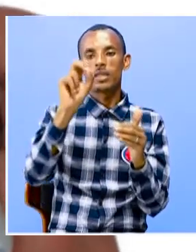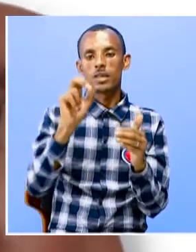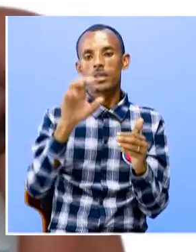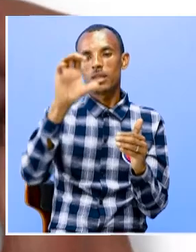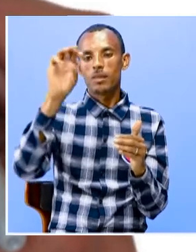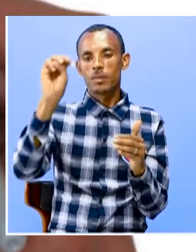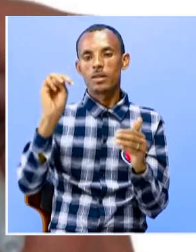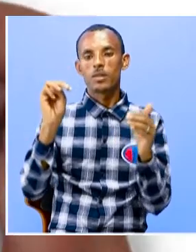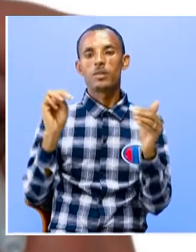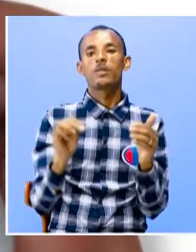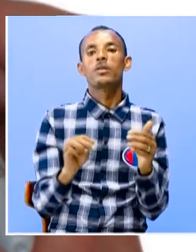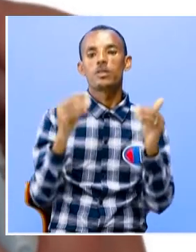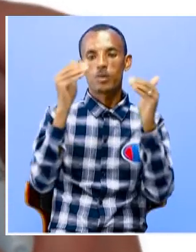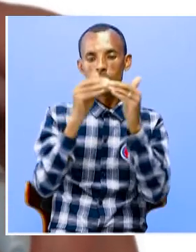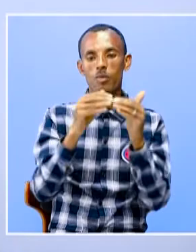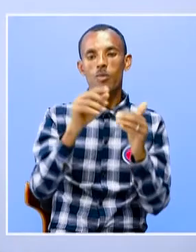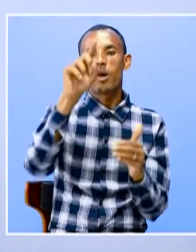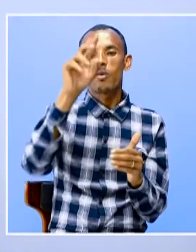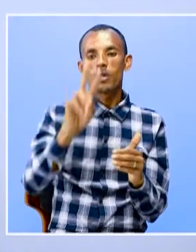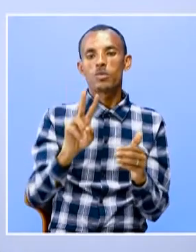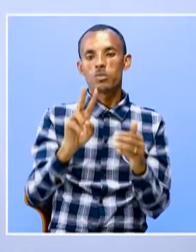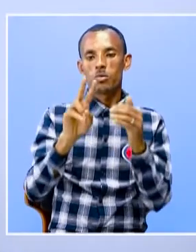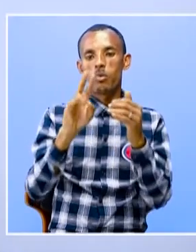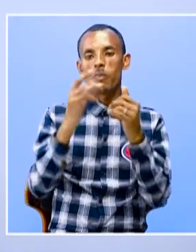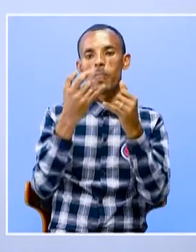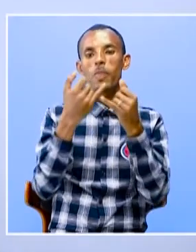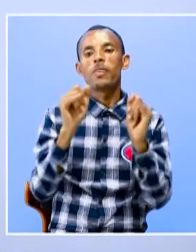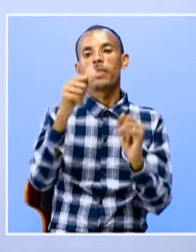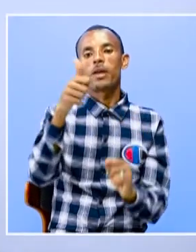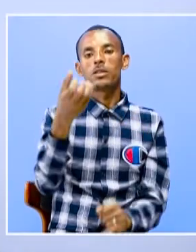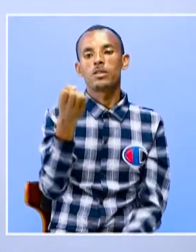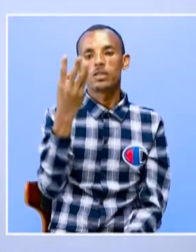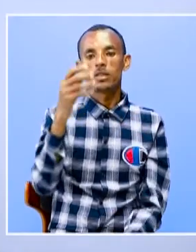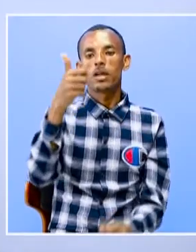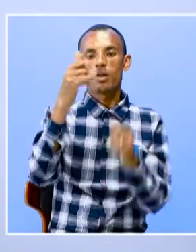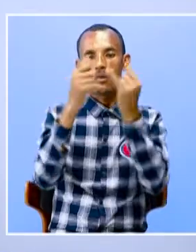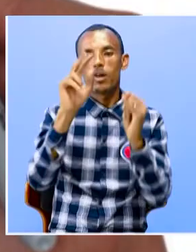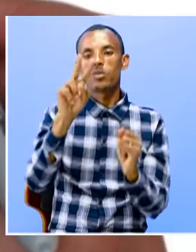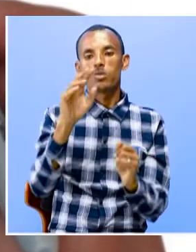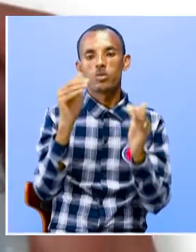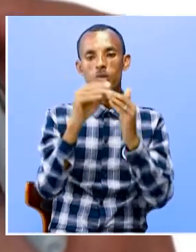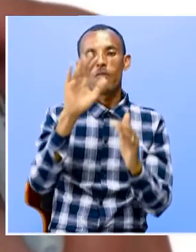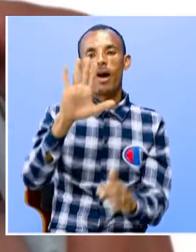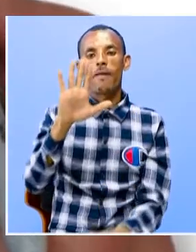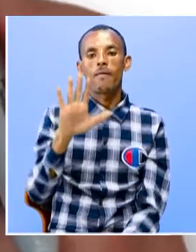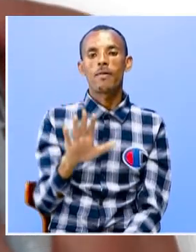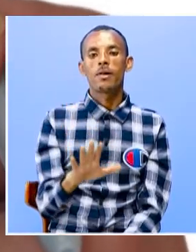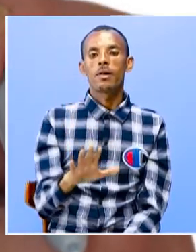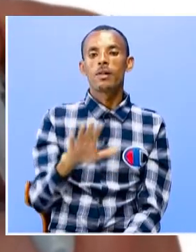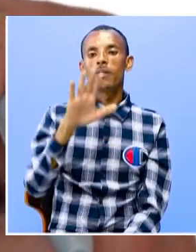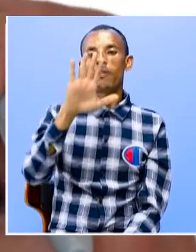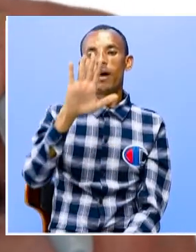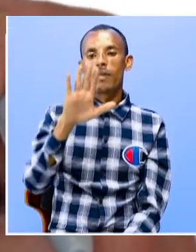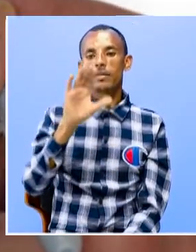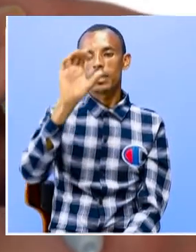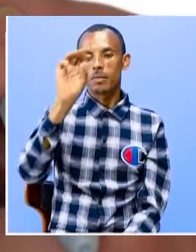square is equal to, just divide this by 2, 10 over 2, it is 5. 5